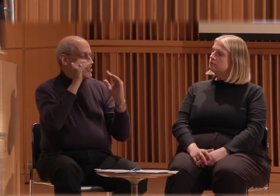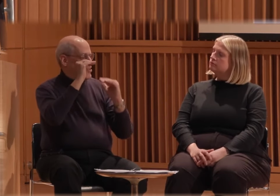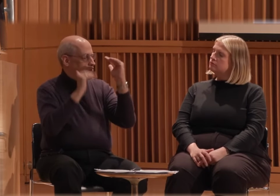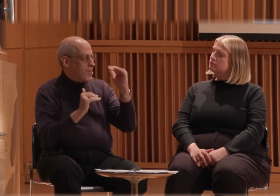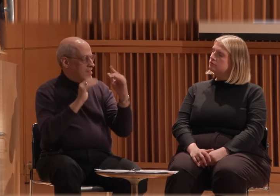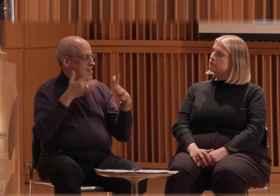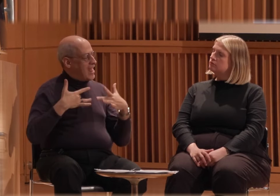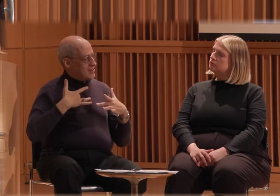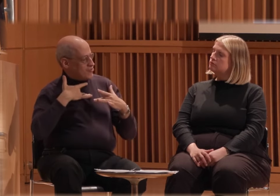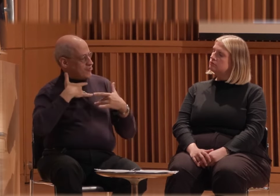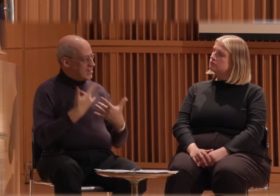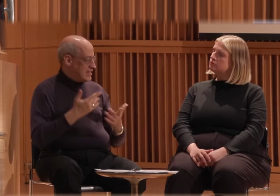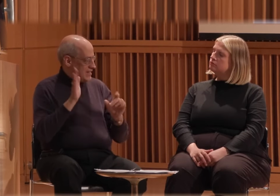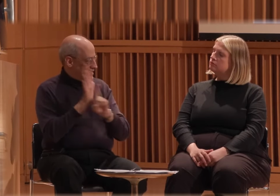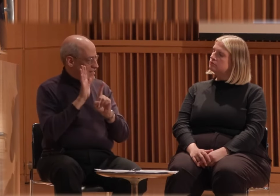disappears, and